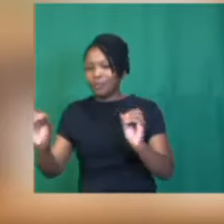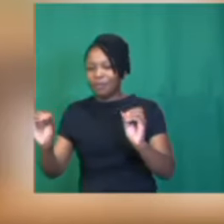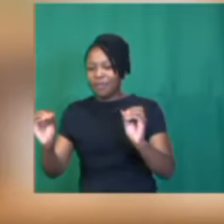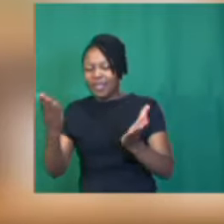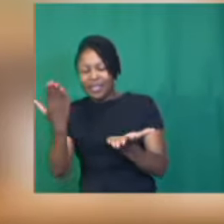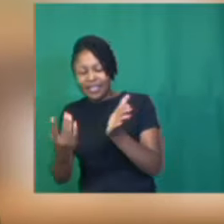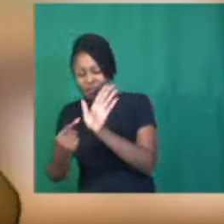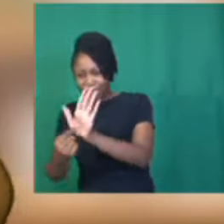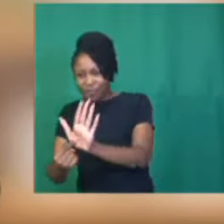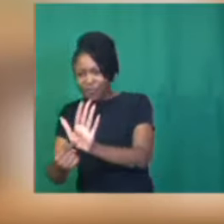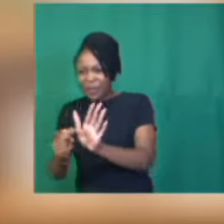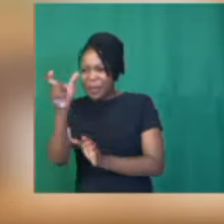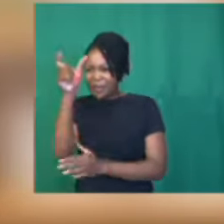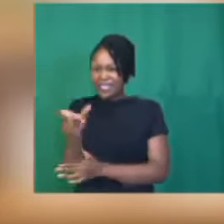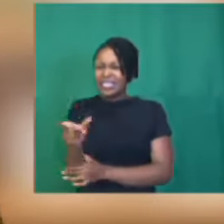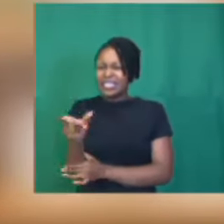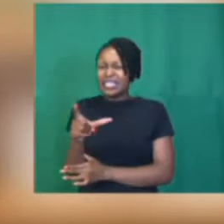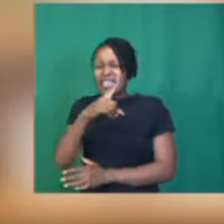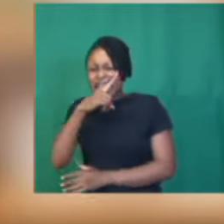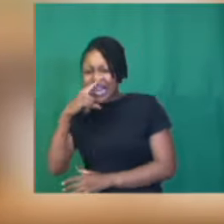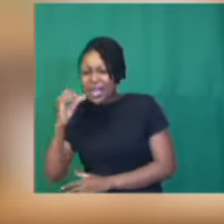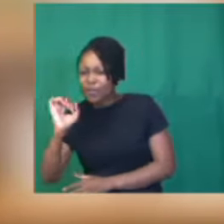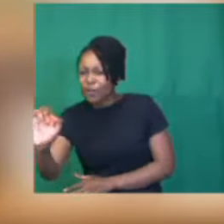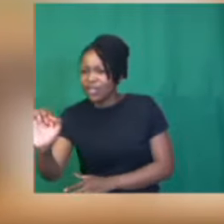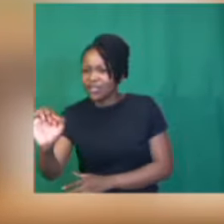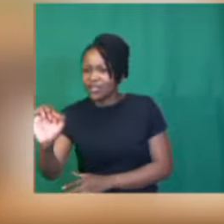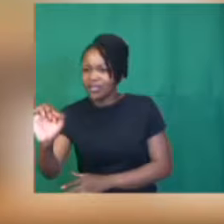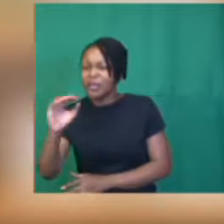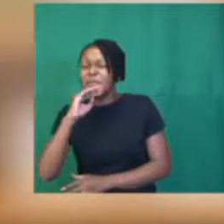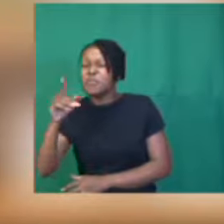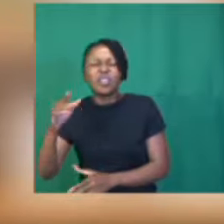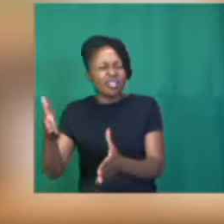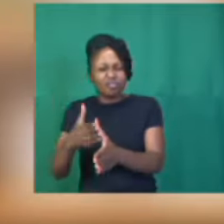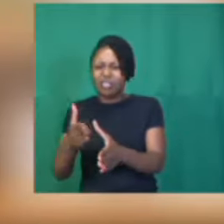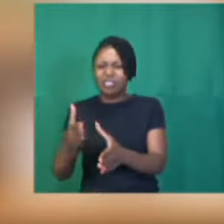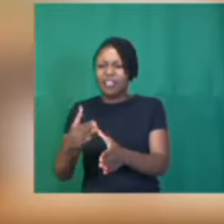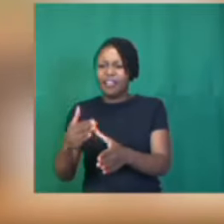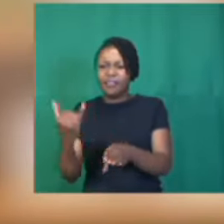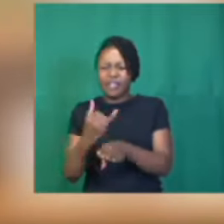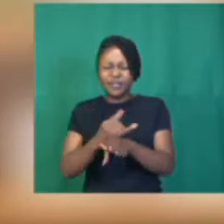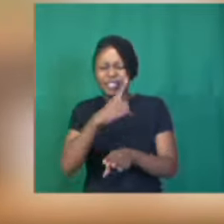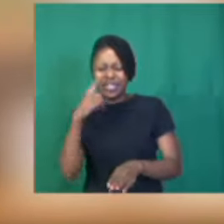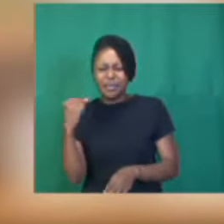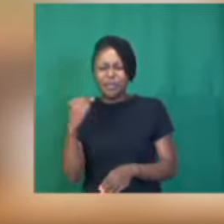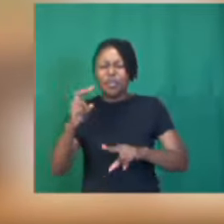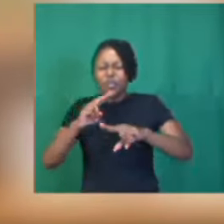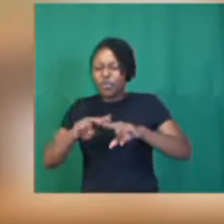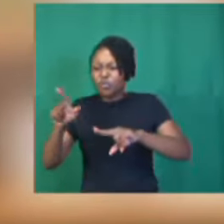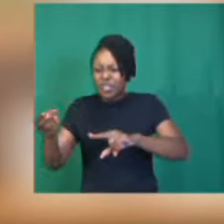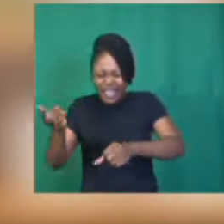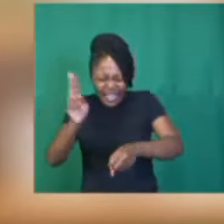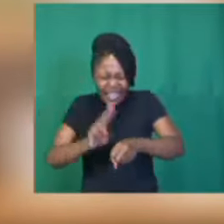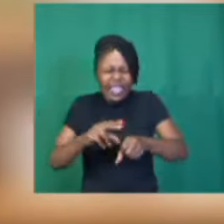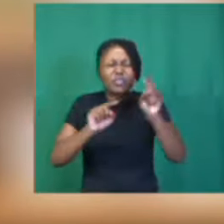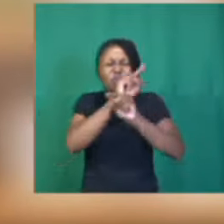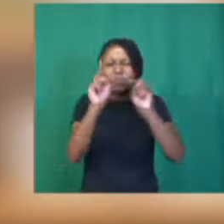name? Repeating that information all over again makes it to be a bit redundant or overused. So you just go straight to